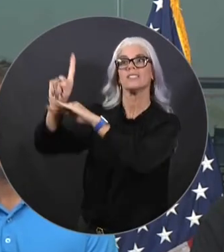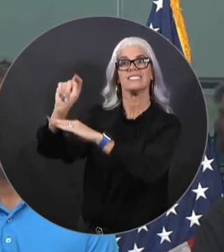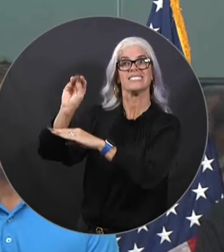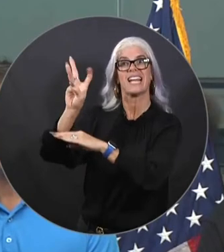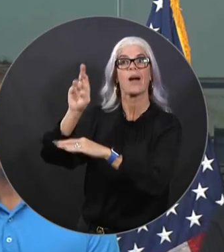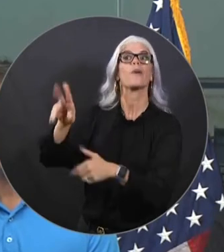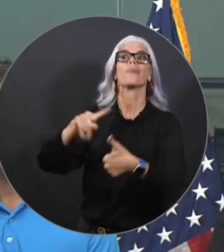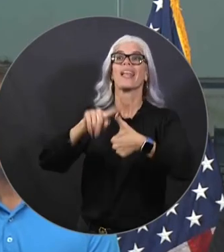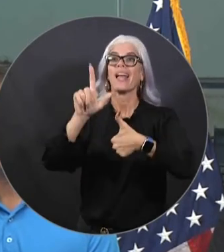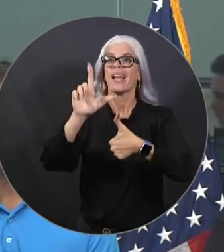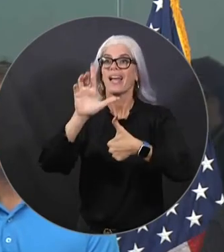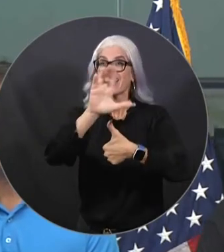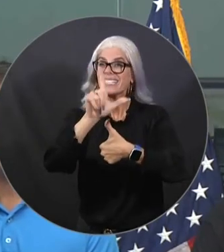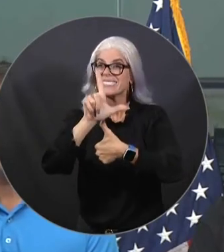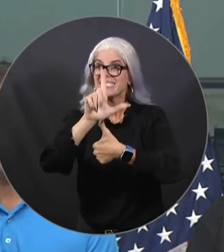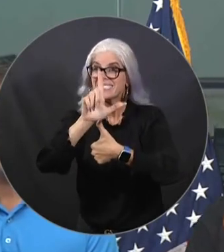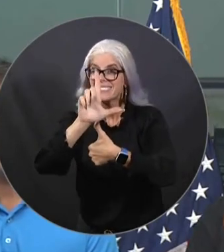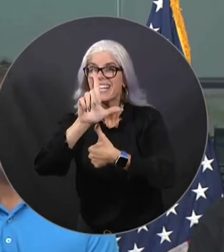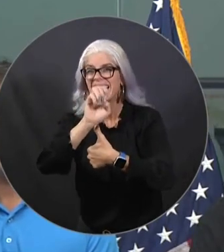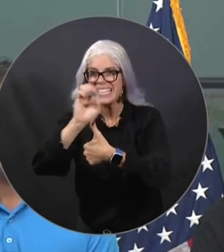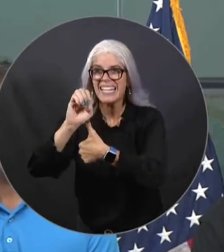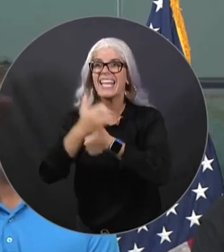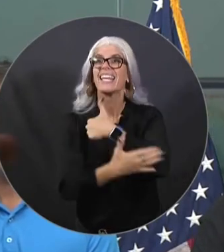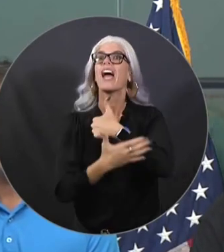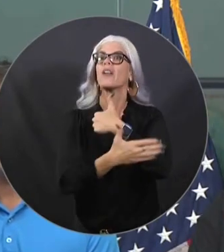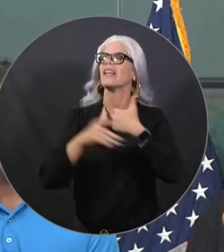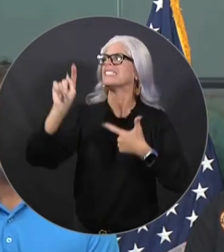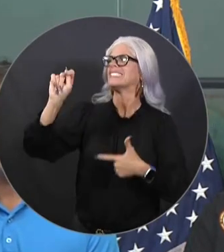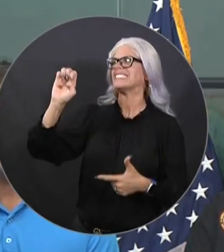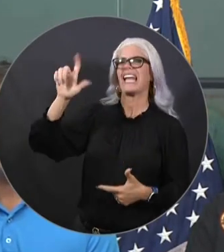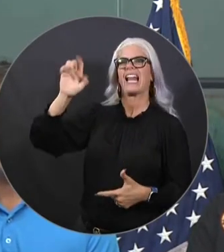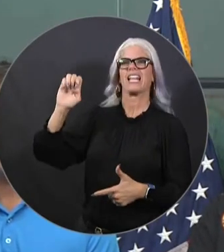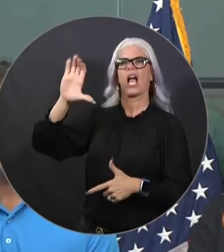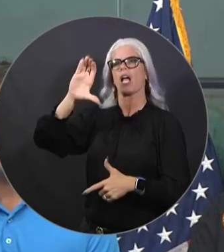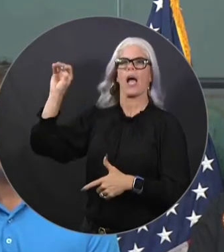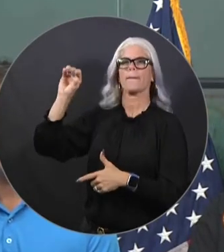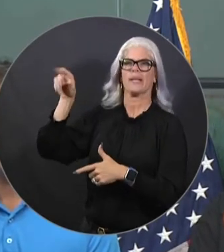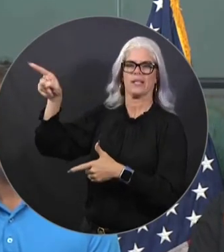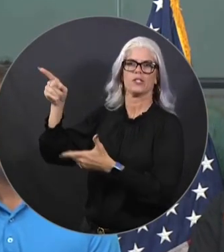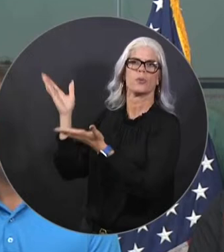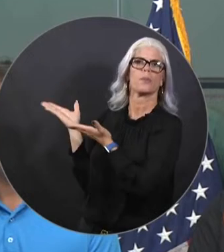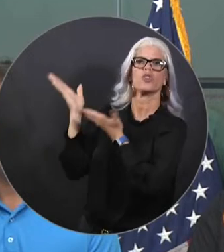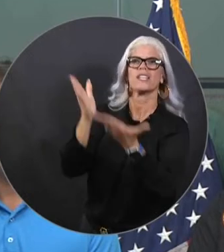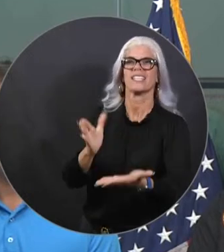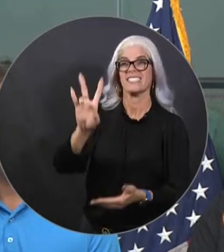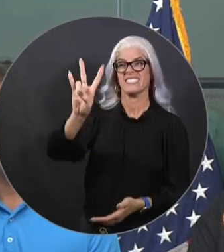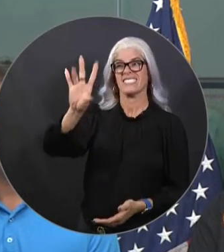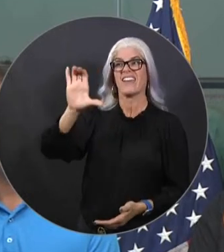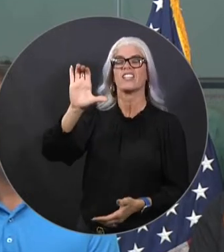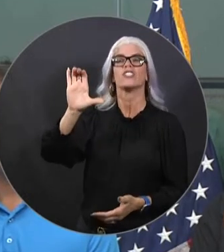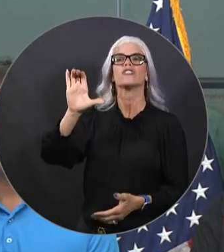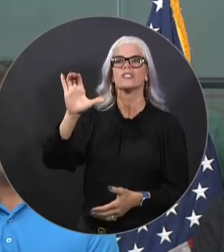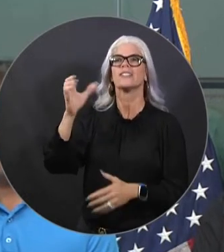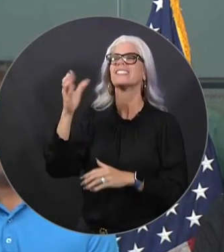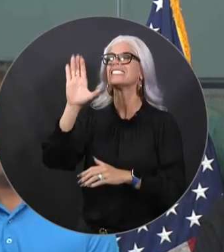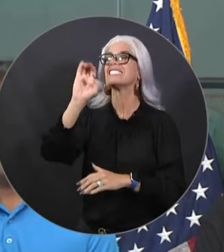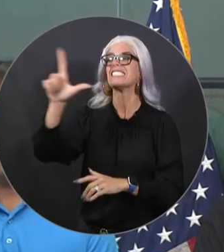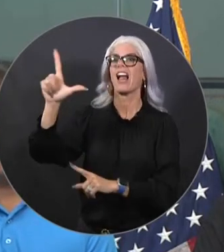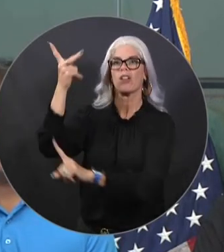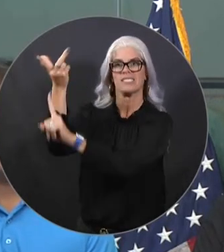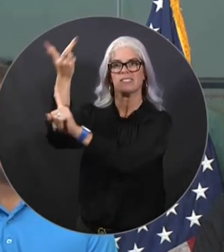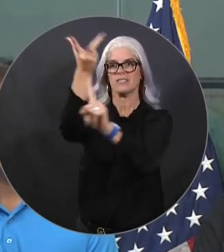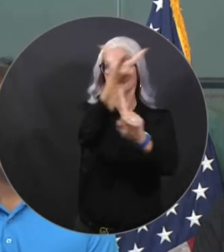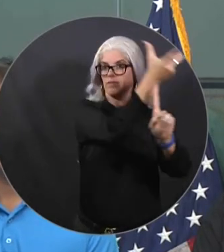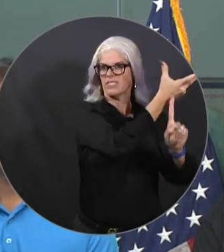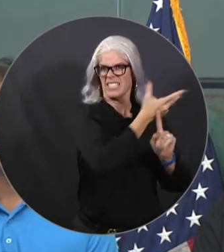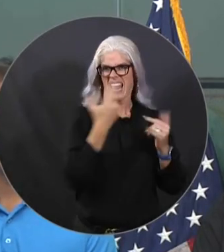Telecom companies have brought in, they earmarked 100 cell phone towers being set up, and many of those are being set up in Southwest Florida.